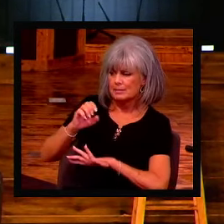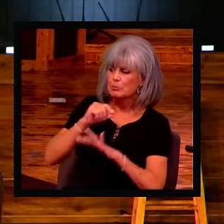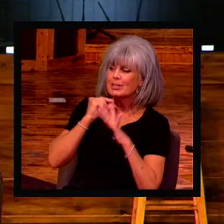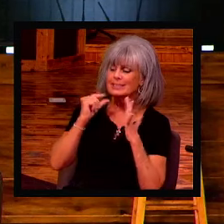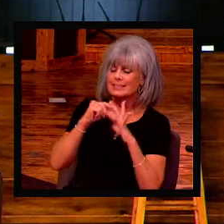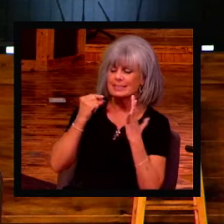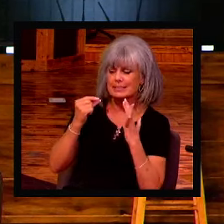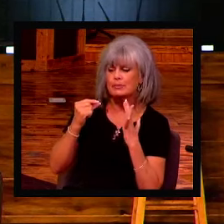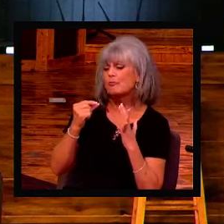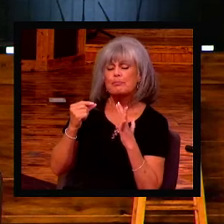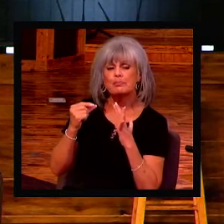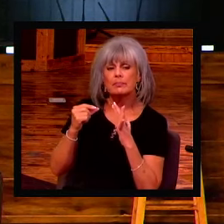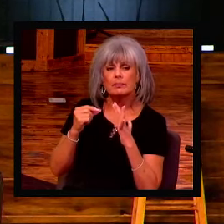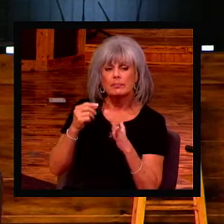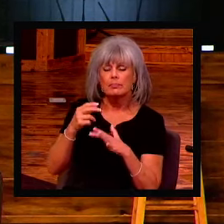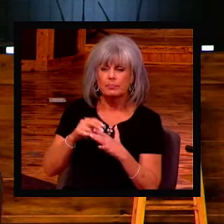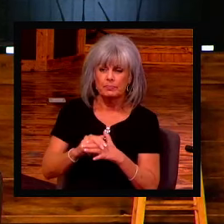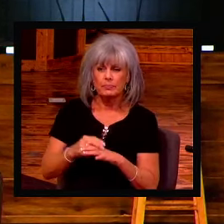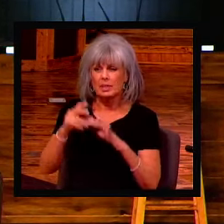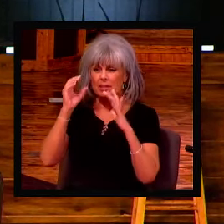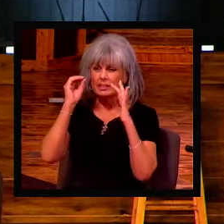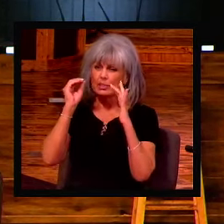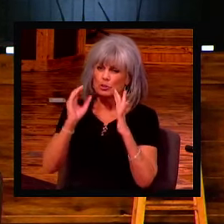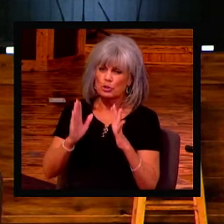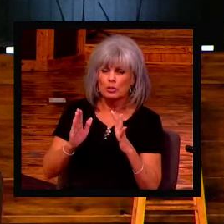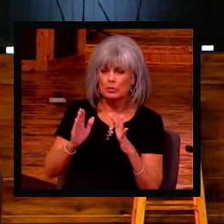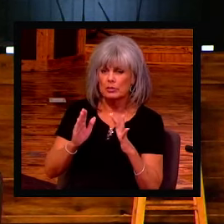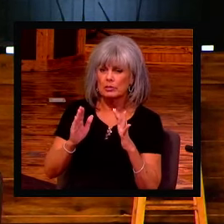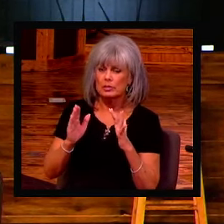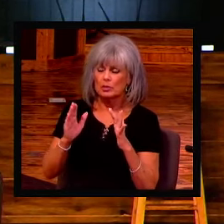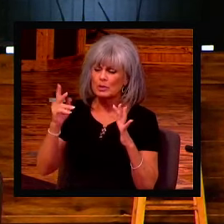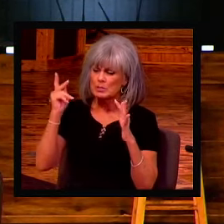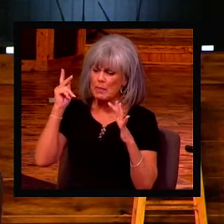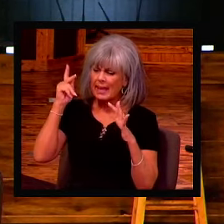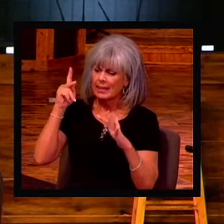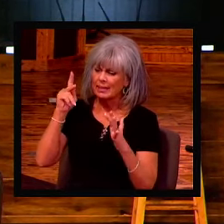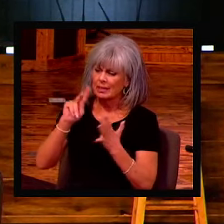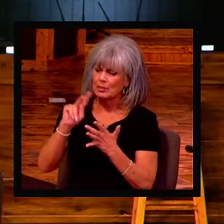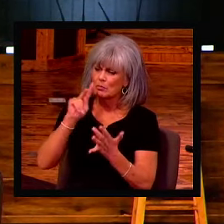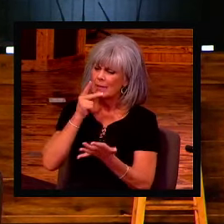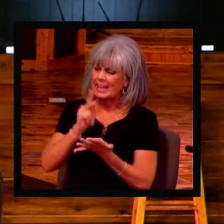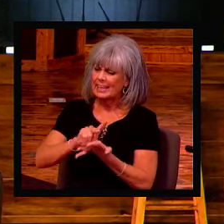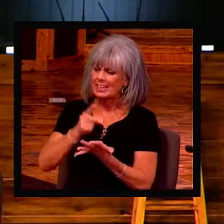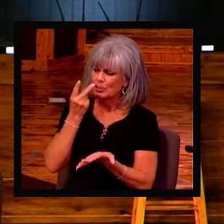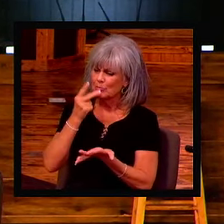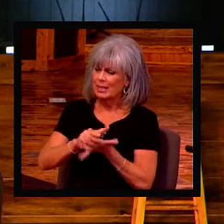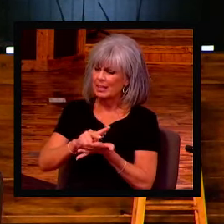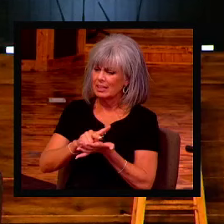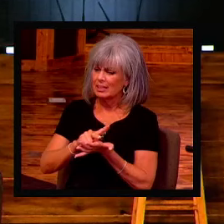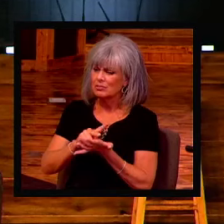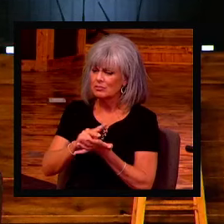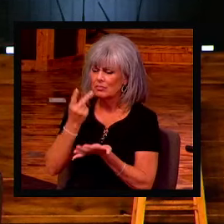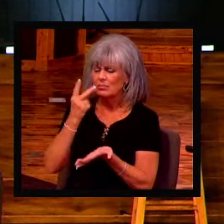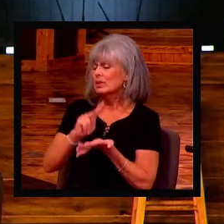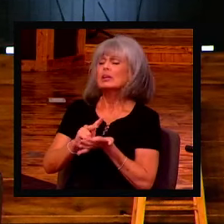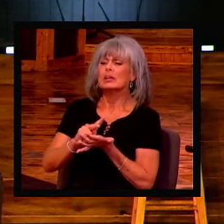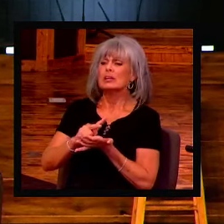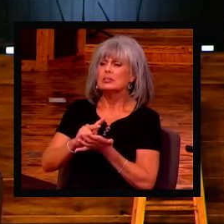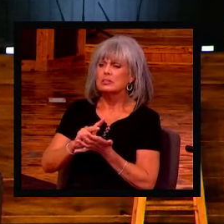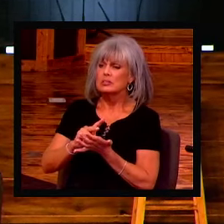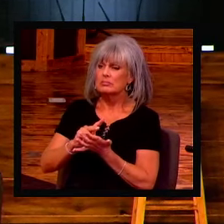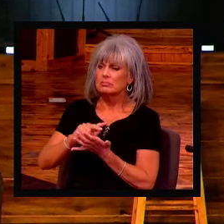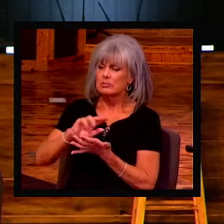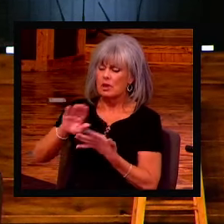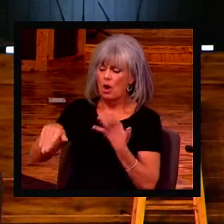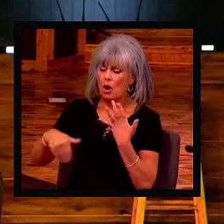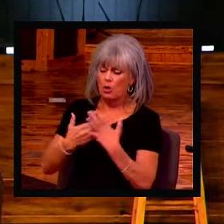Yes. Yeah. Teacher, clergy, pagan. I was all of those. You